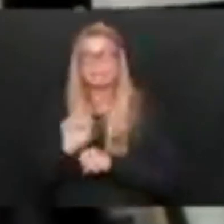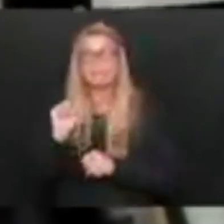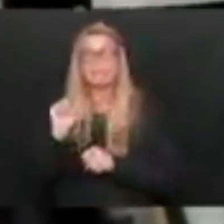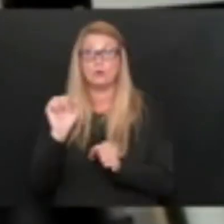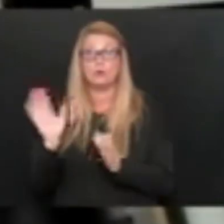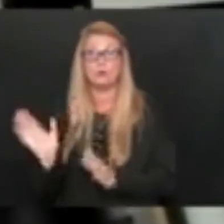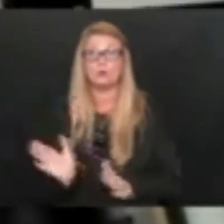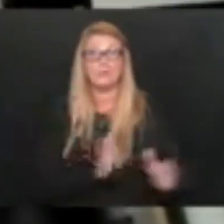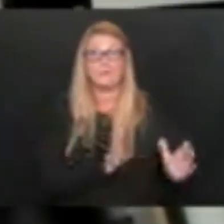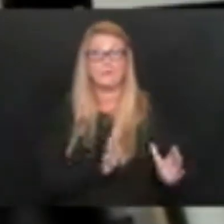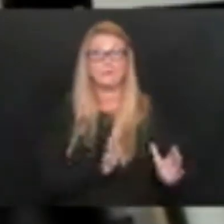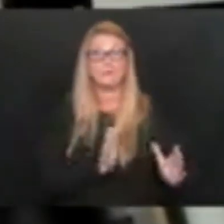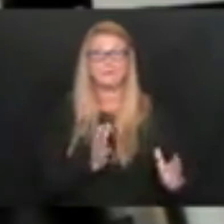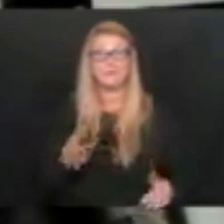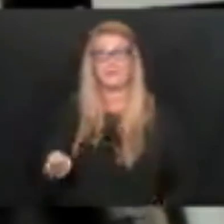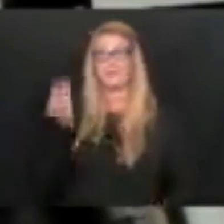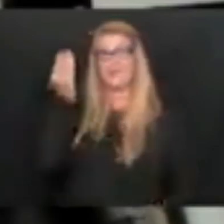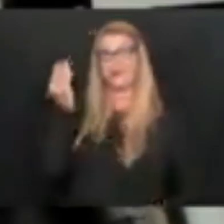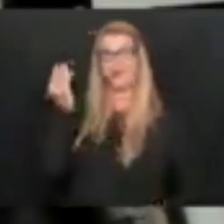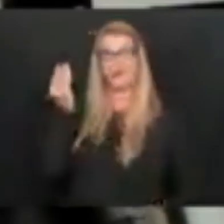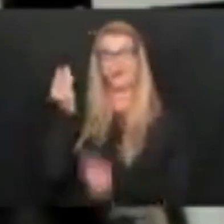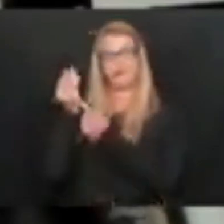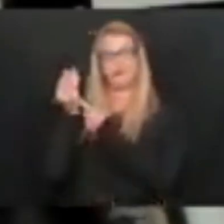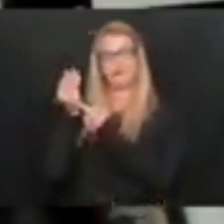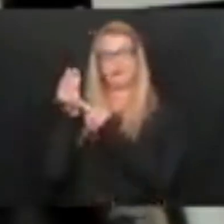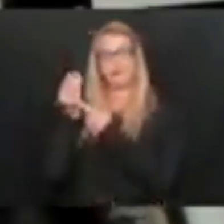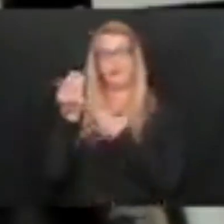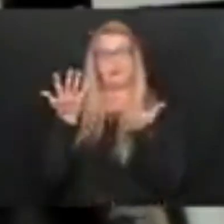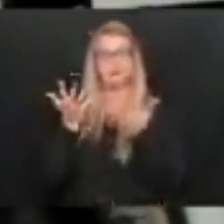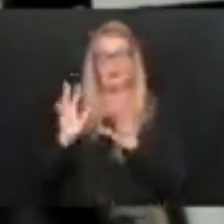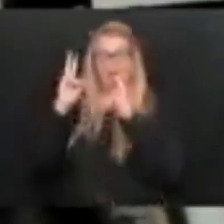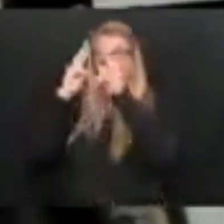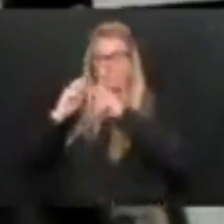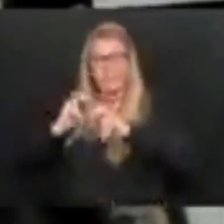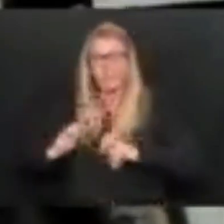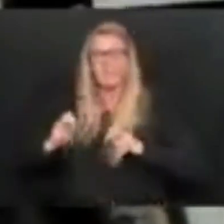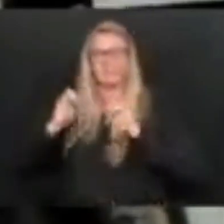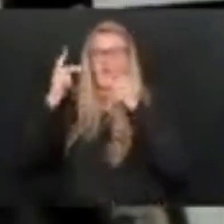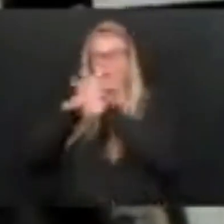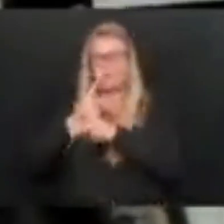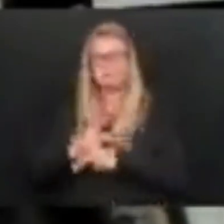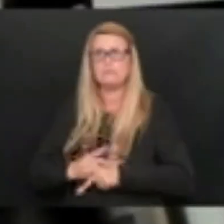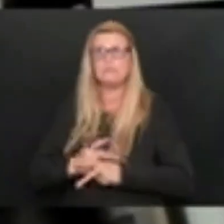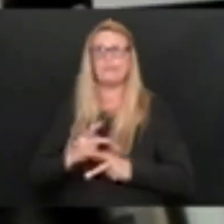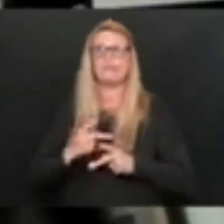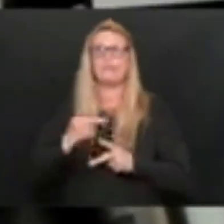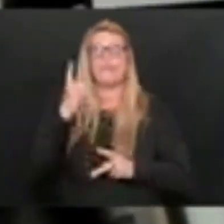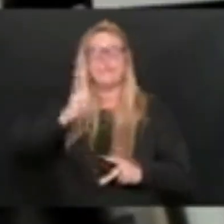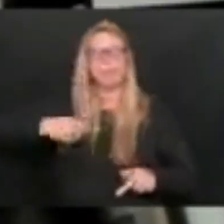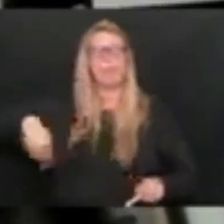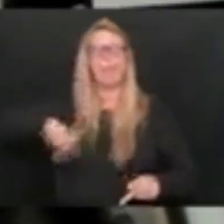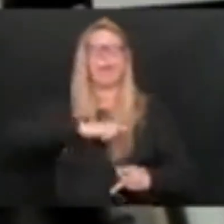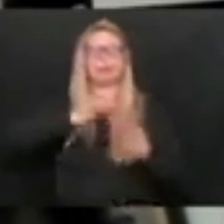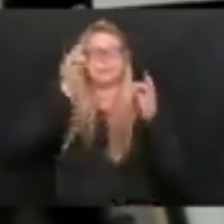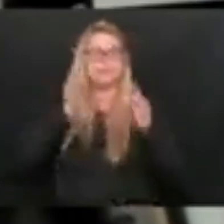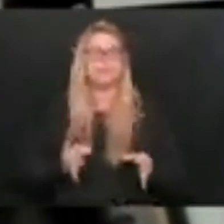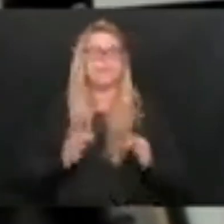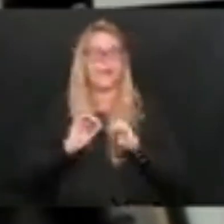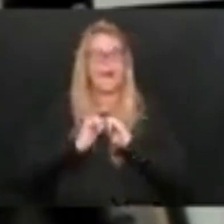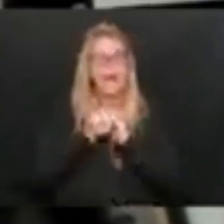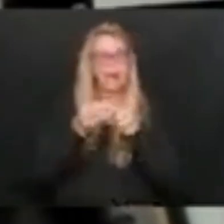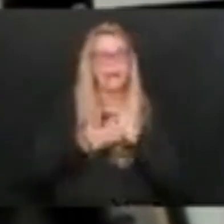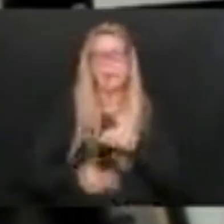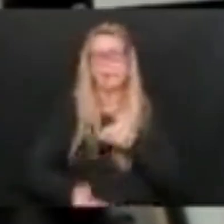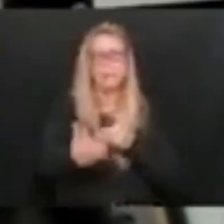plan we can hold in our hands that has been vetted, and all of this to determine how you're going to go